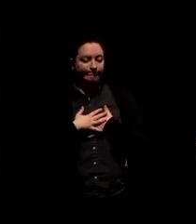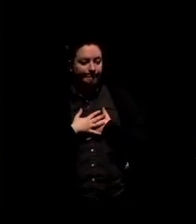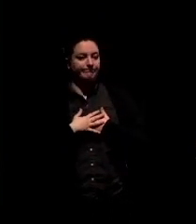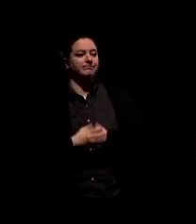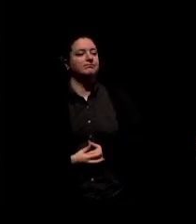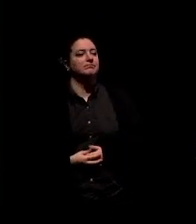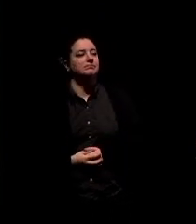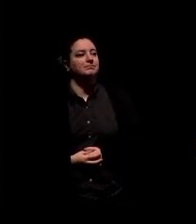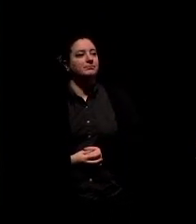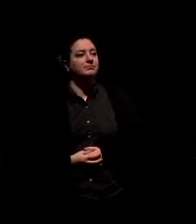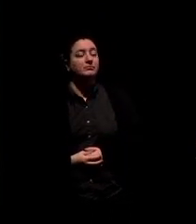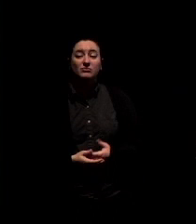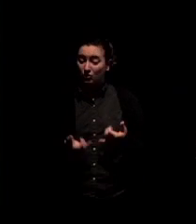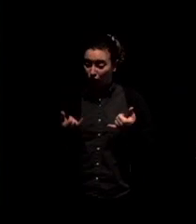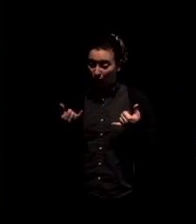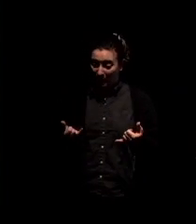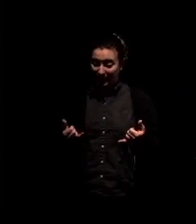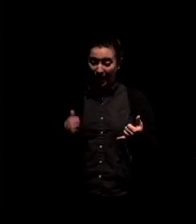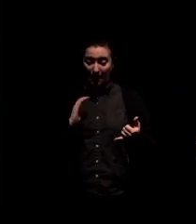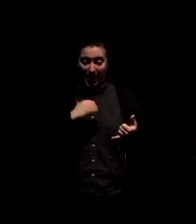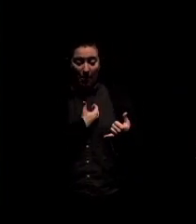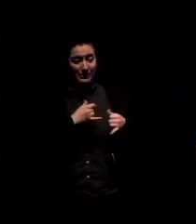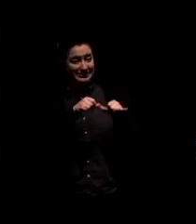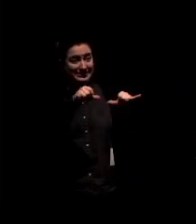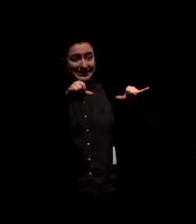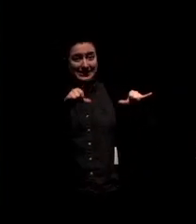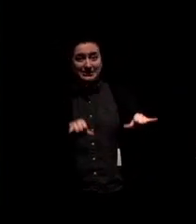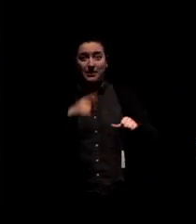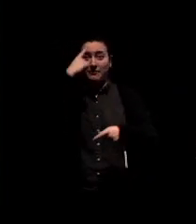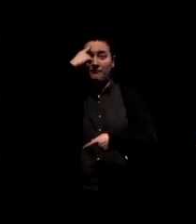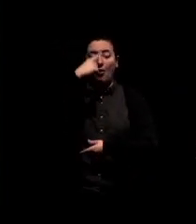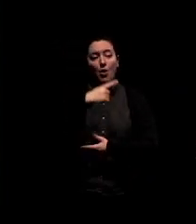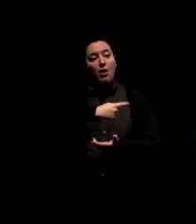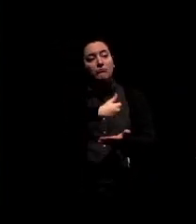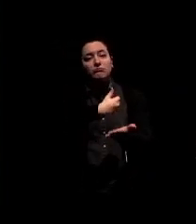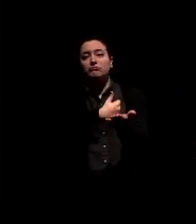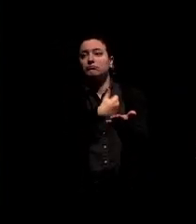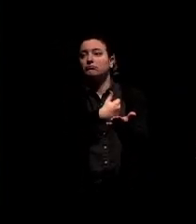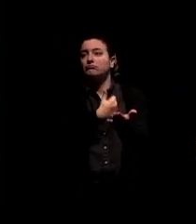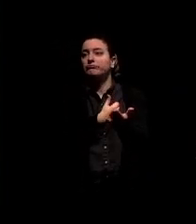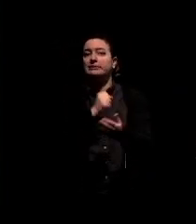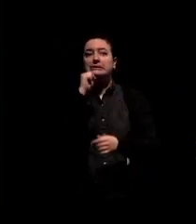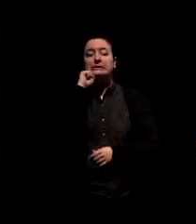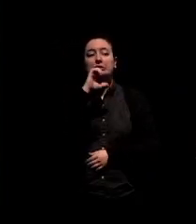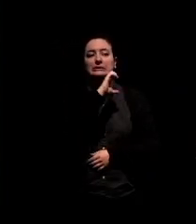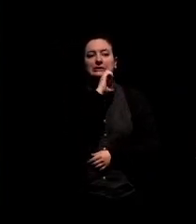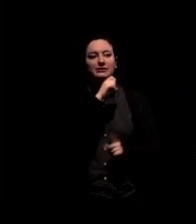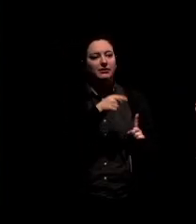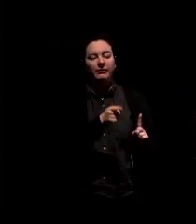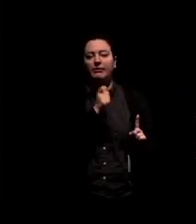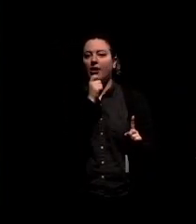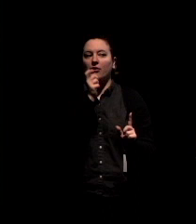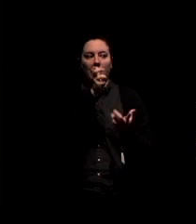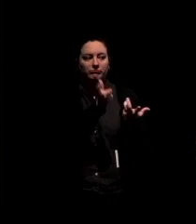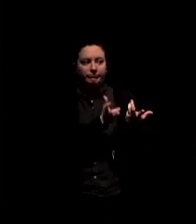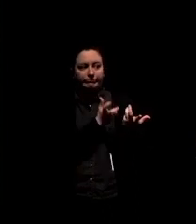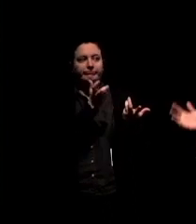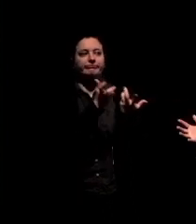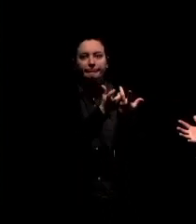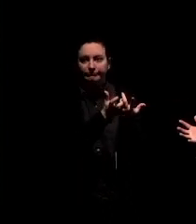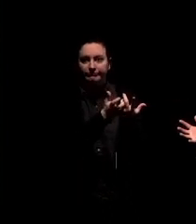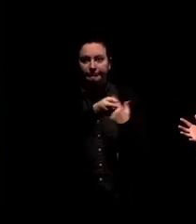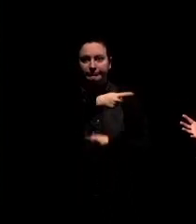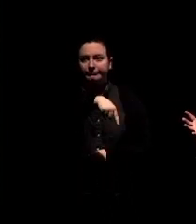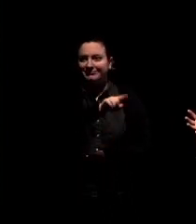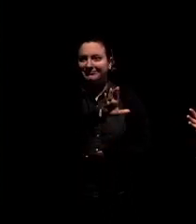senior care system that is not equipped with or meeting the needs of this population. Whether it's